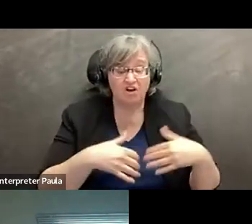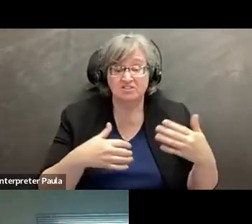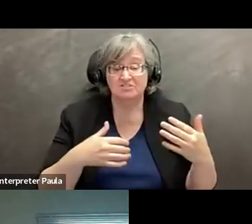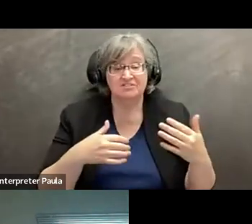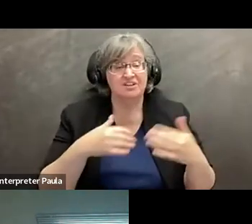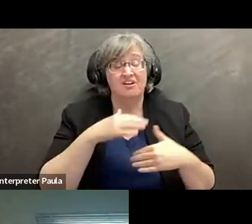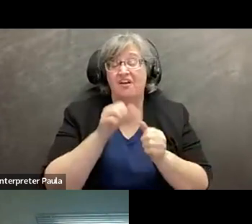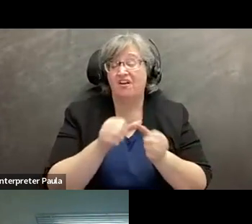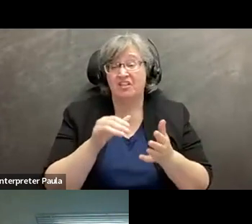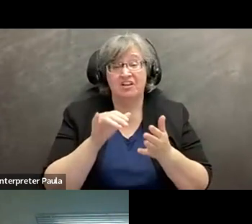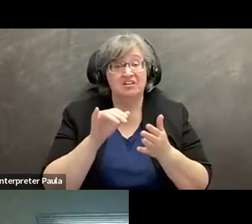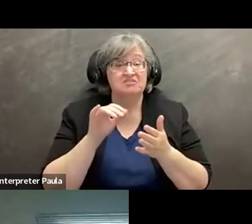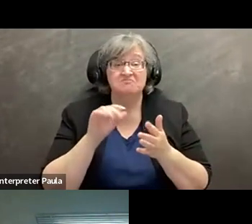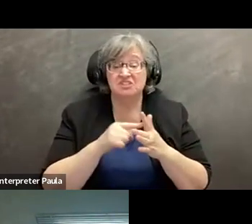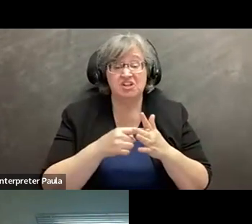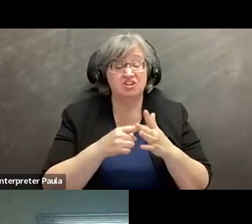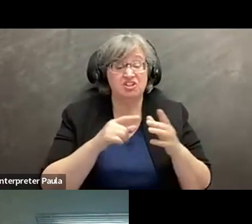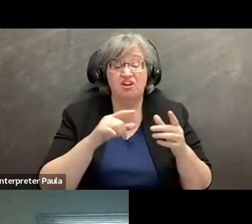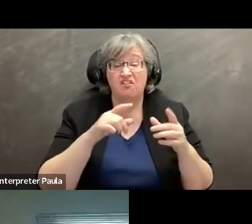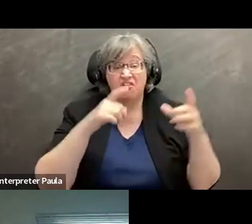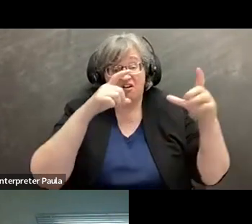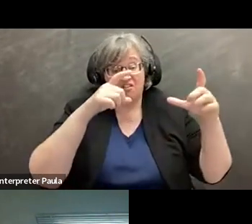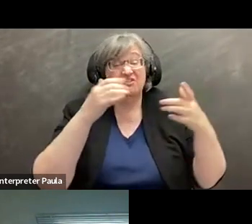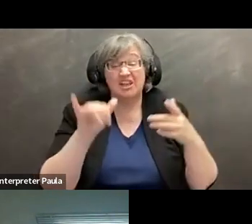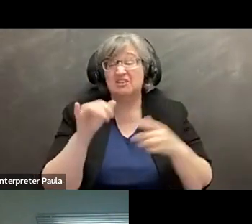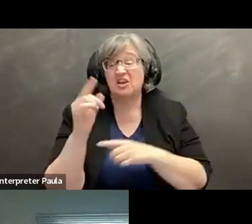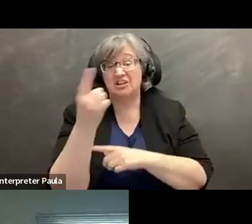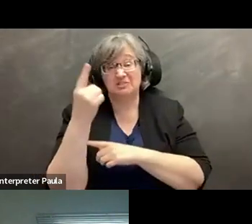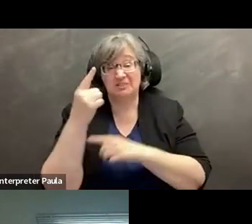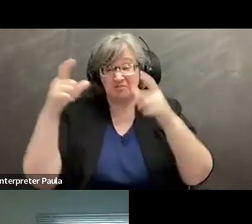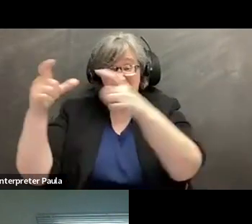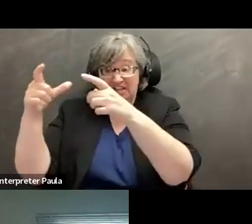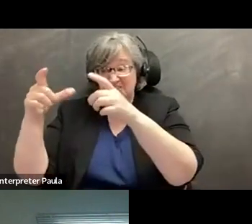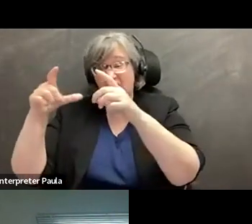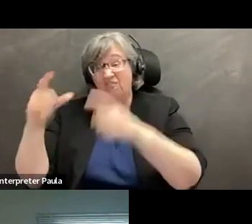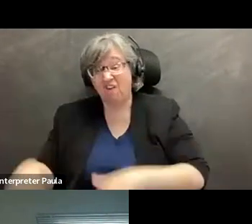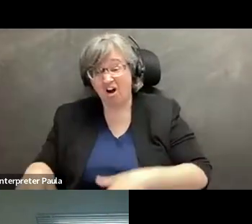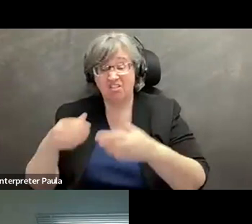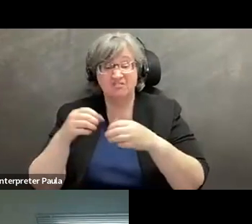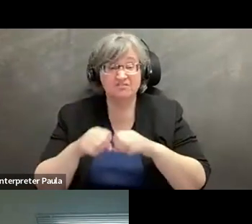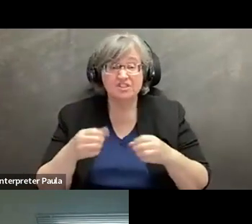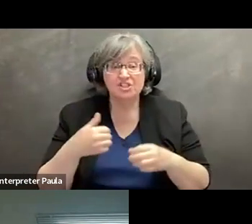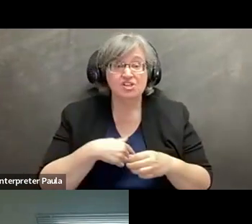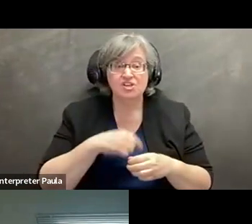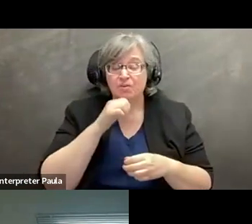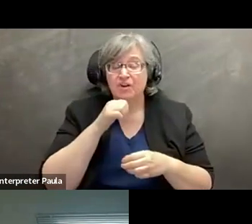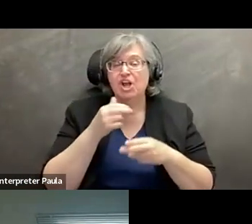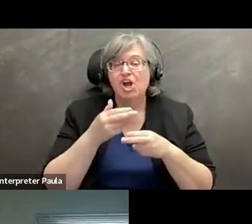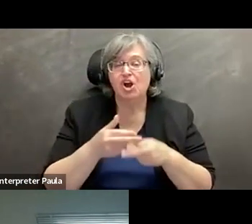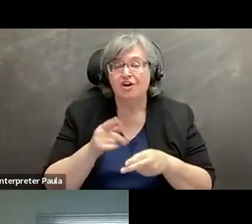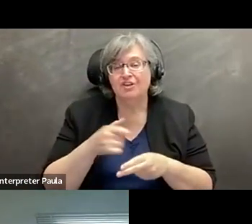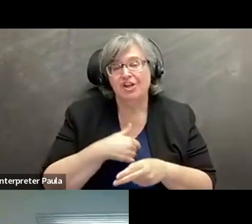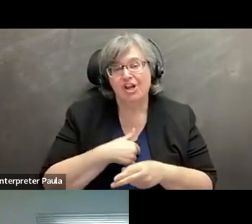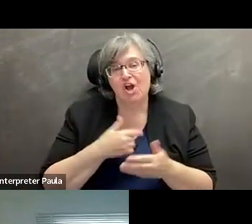start falling. And the last thing I remember prior to my incident, that we didn't call it this back then, but I